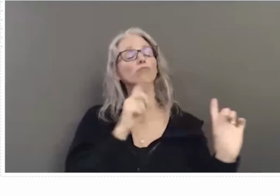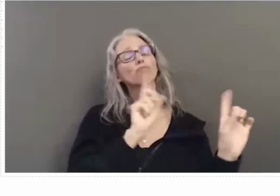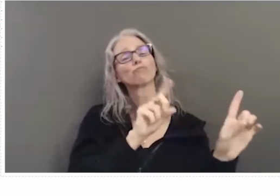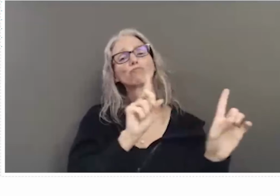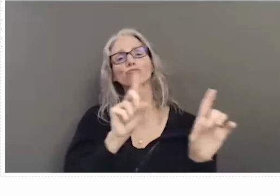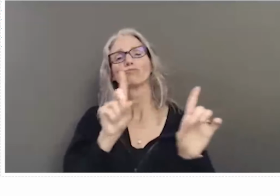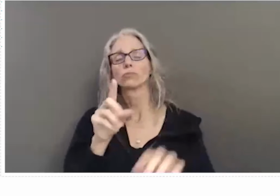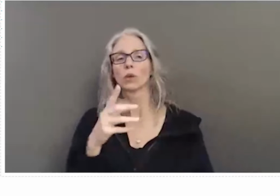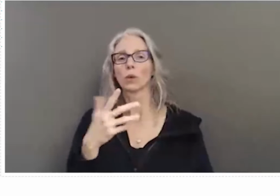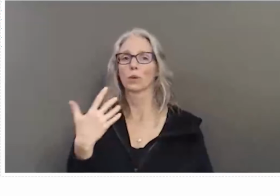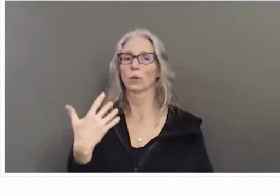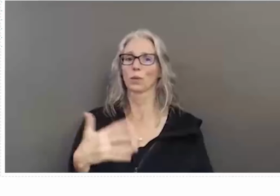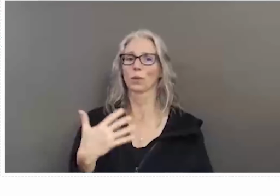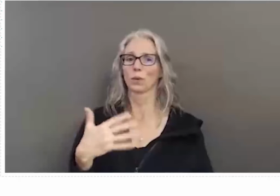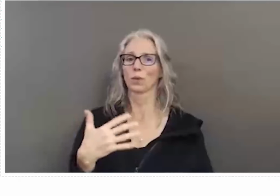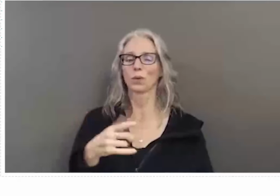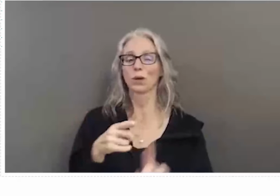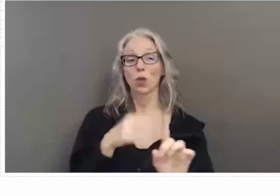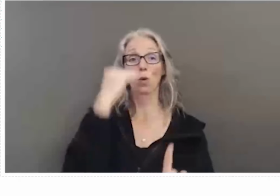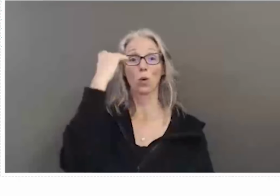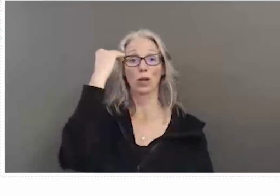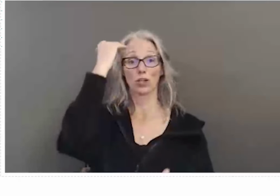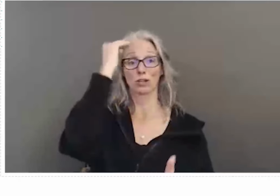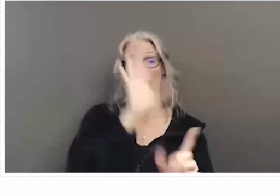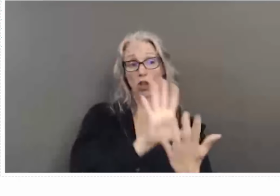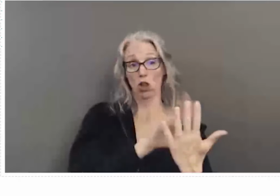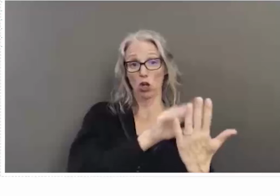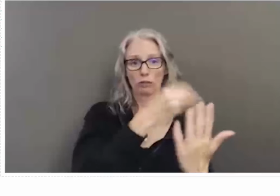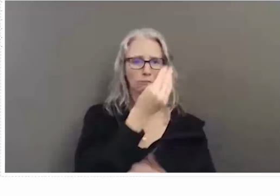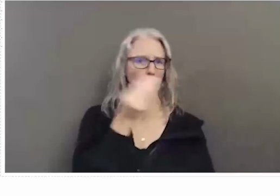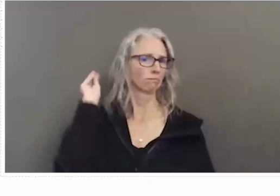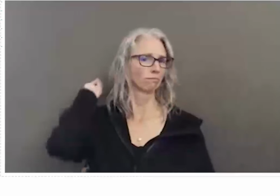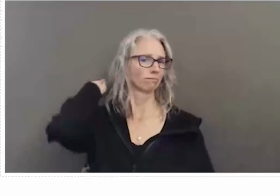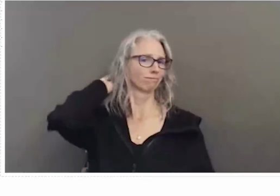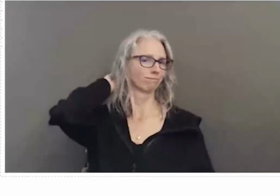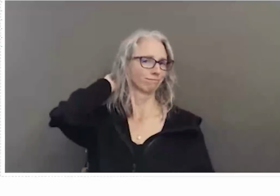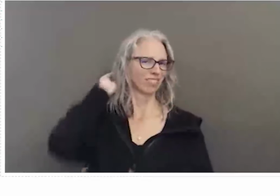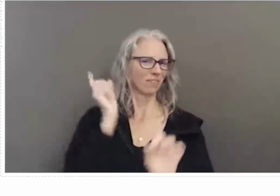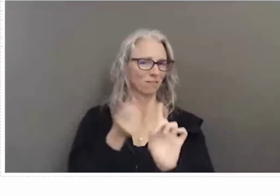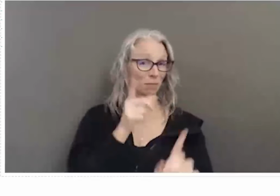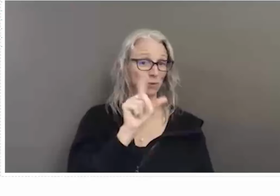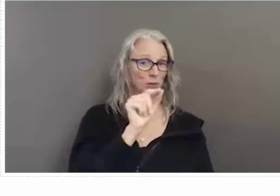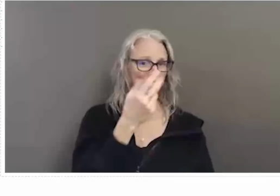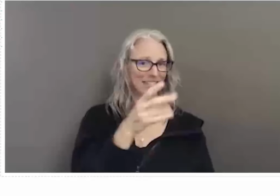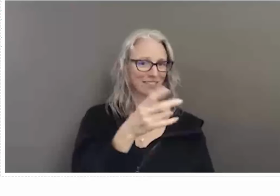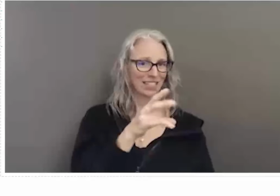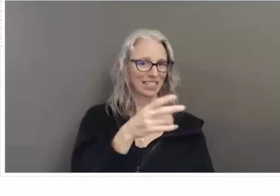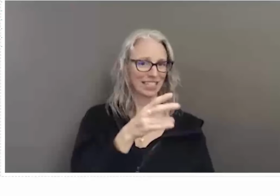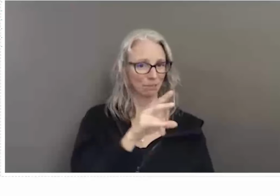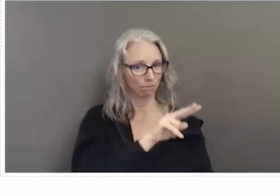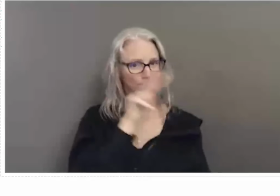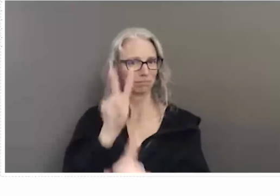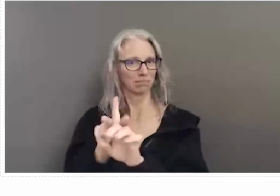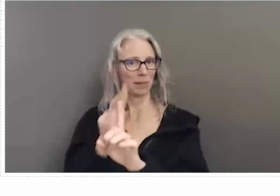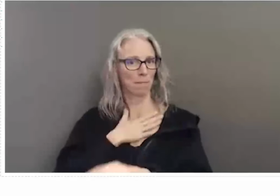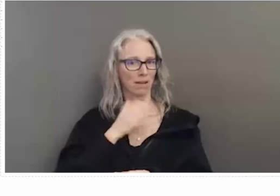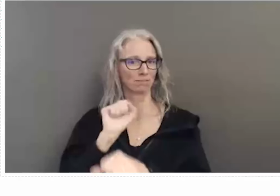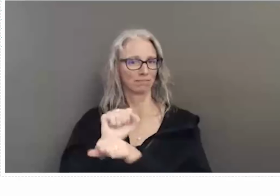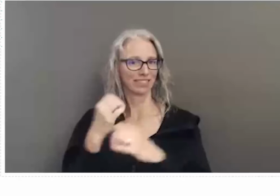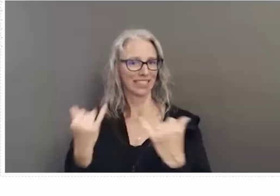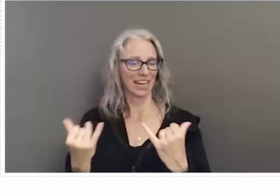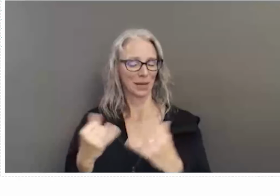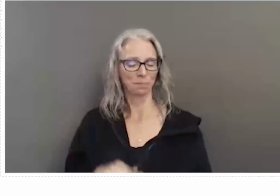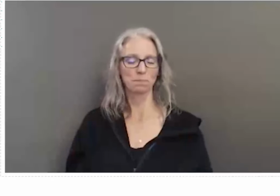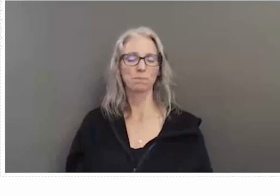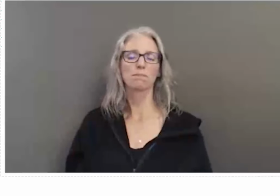so kept a lot of those knowledge. Um, yeah, so it is to recap, it is those